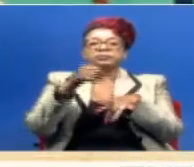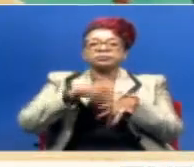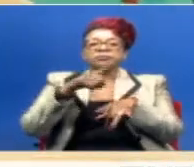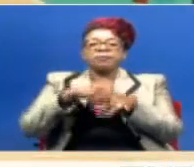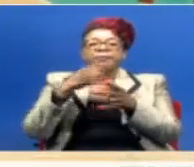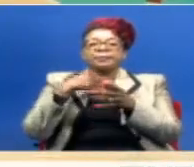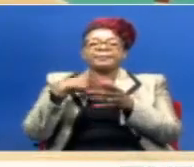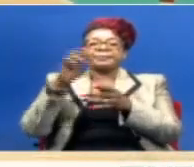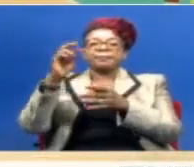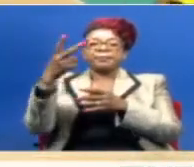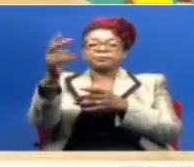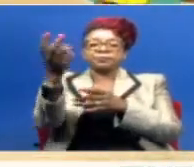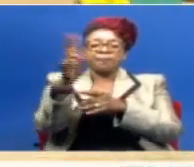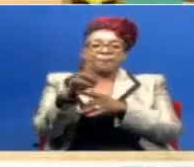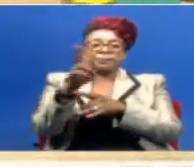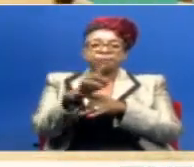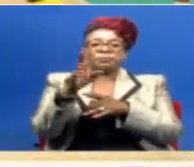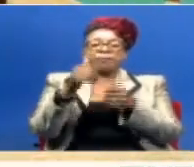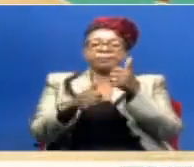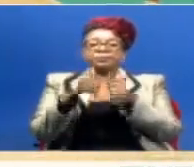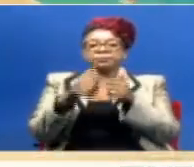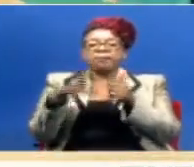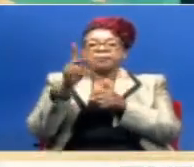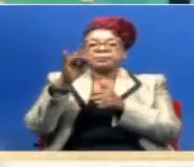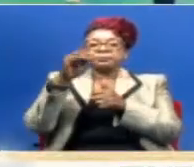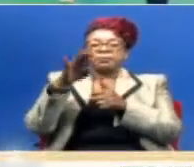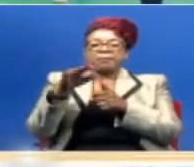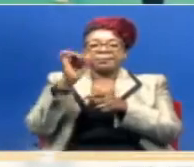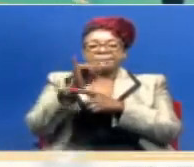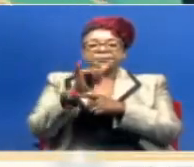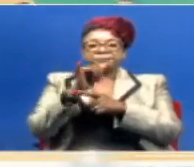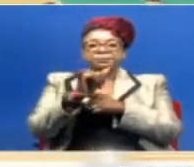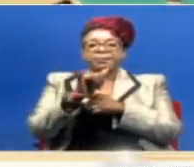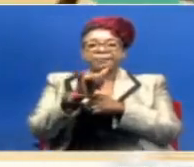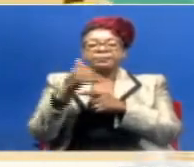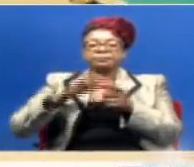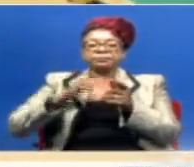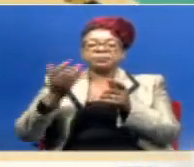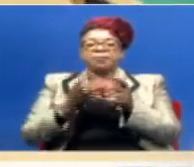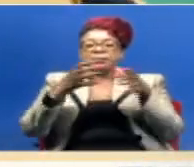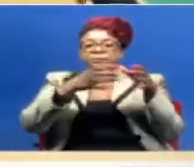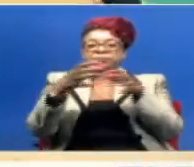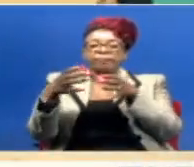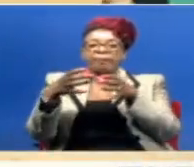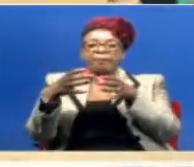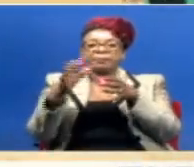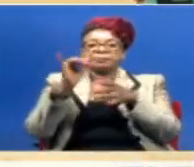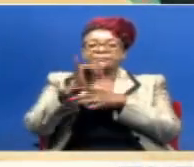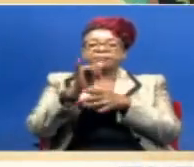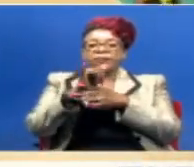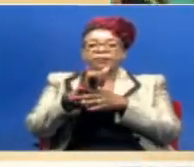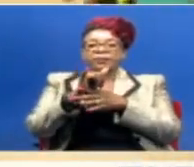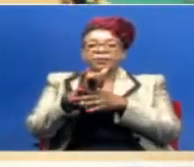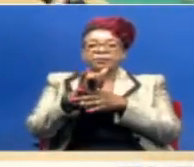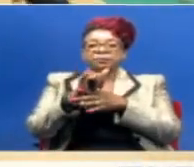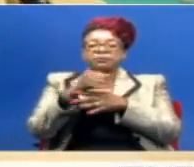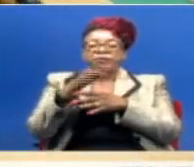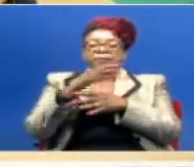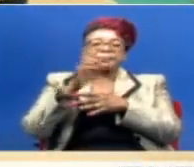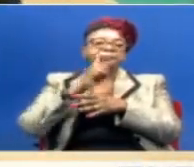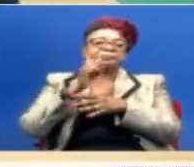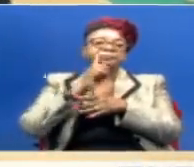victory by seeing off KDF in straight sets. In the women's category, it is all to play for tomorrow when